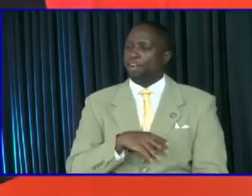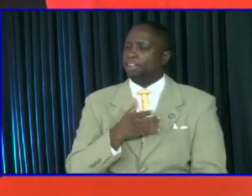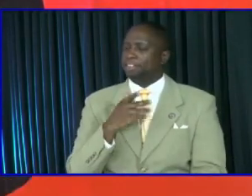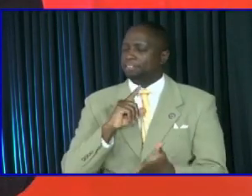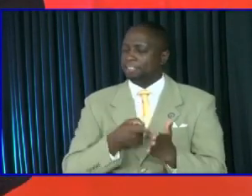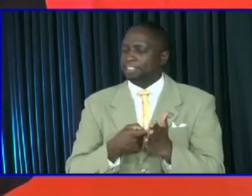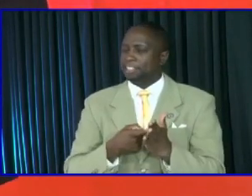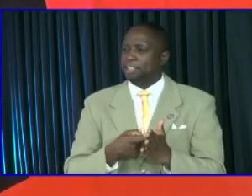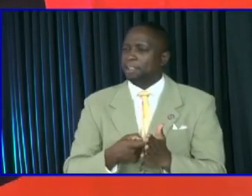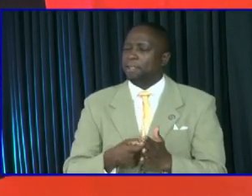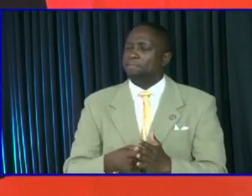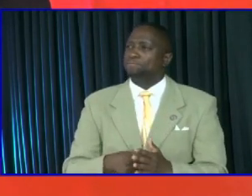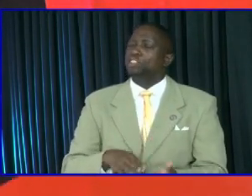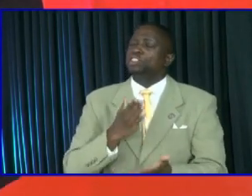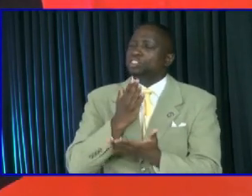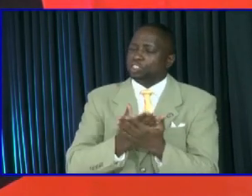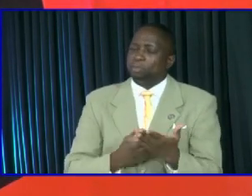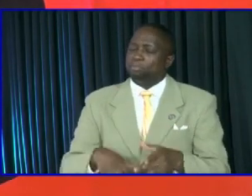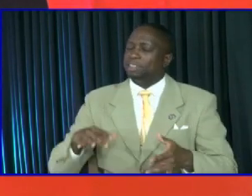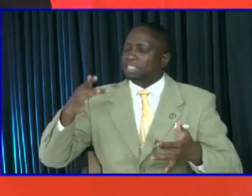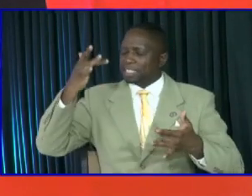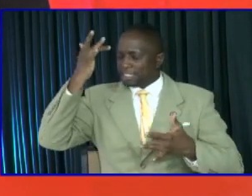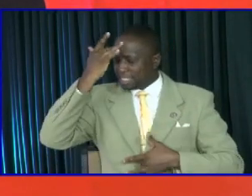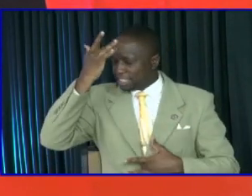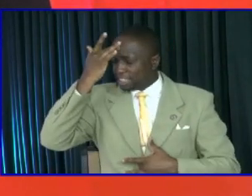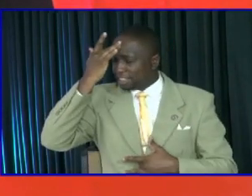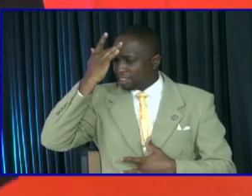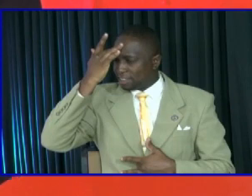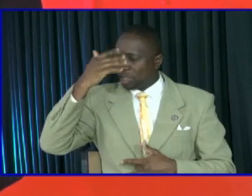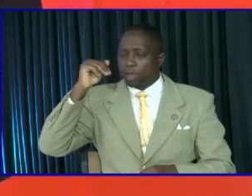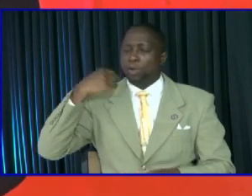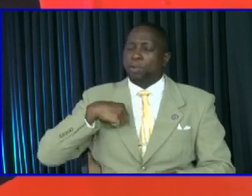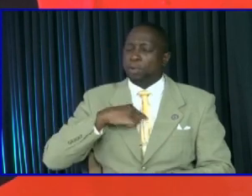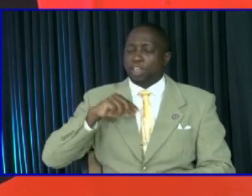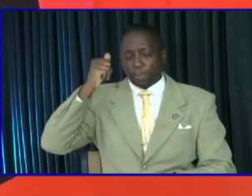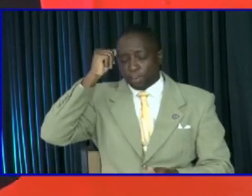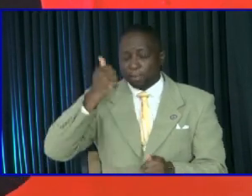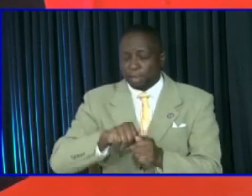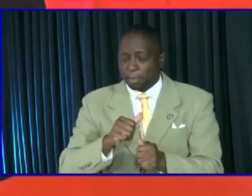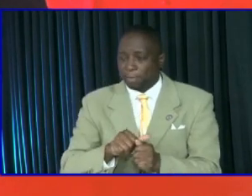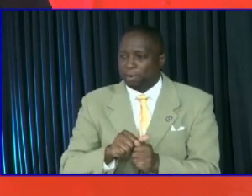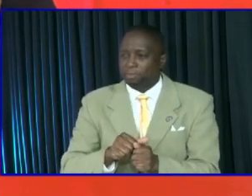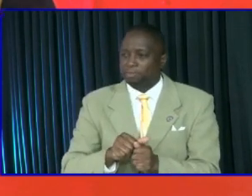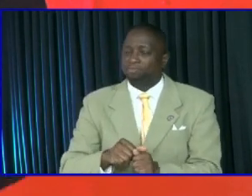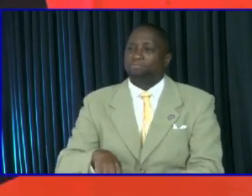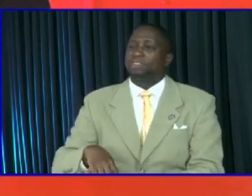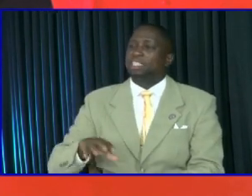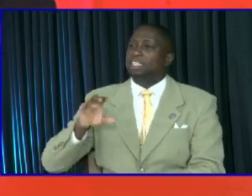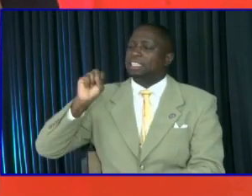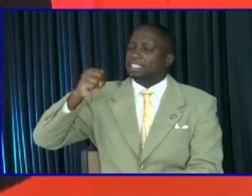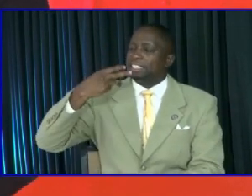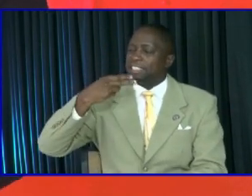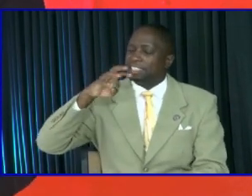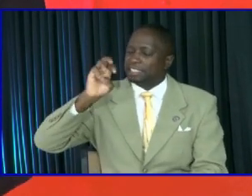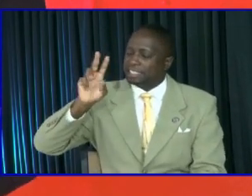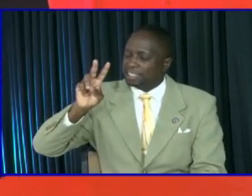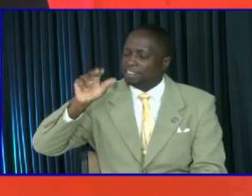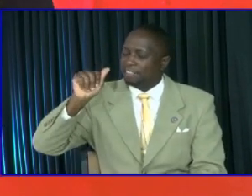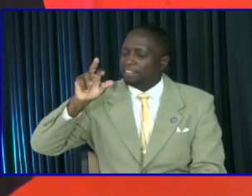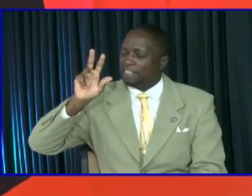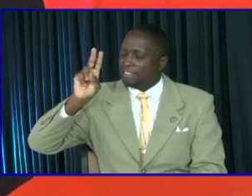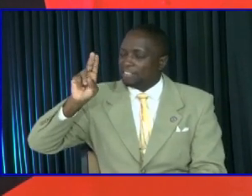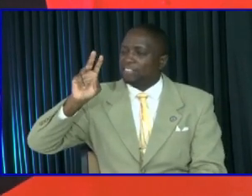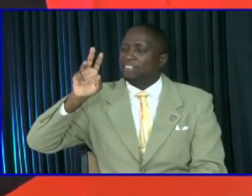Requests have been placed for those who are sick. We remember Shevon, O God, where we are told that the doctors